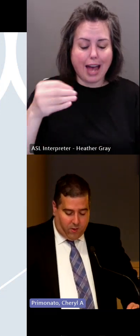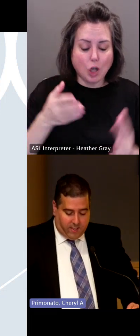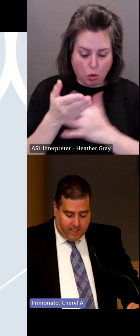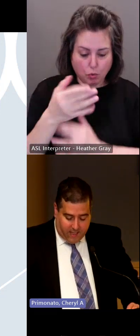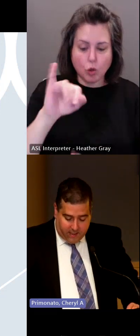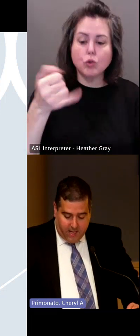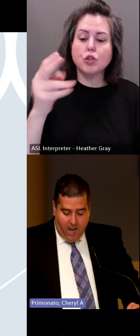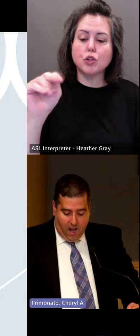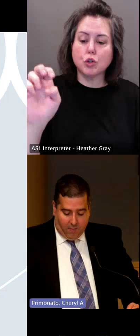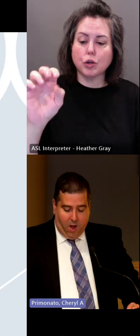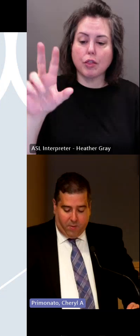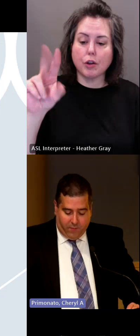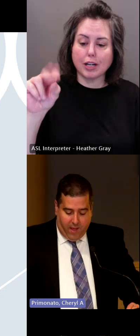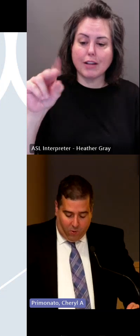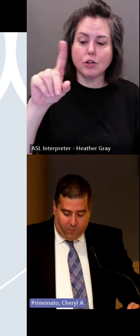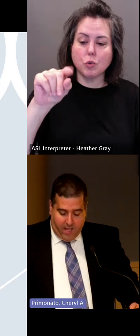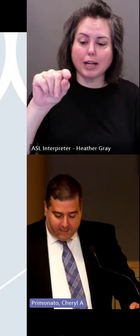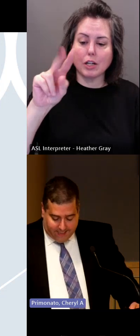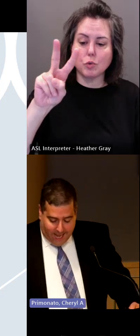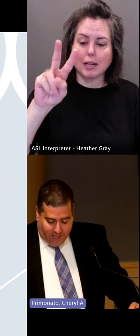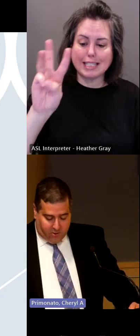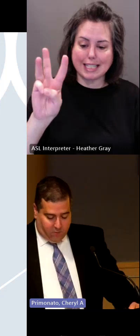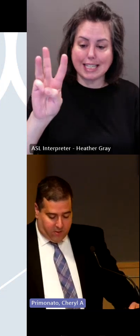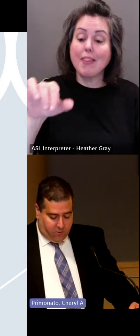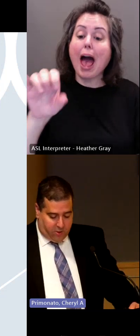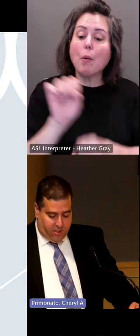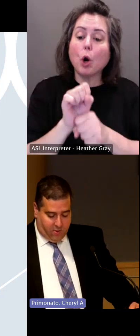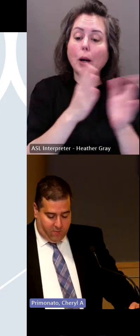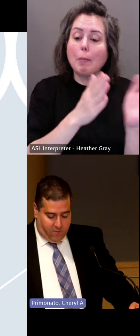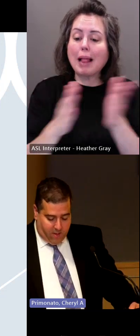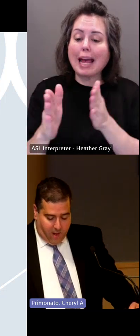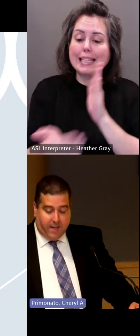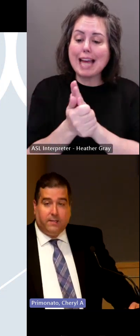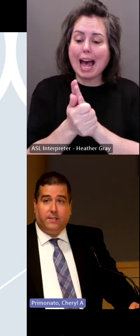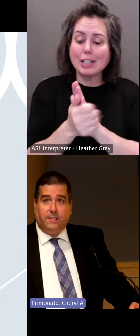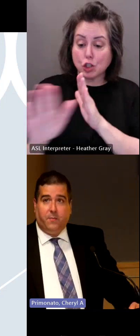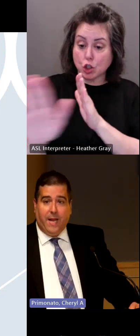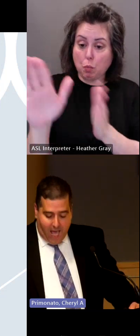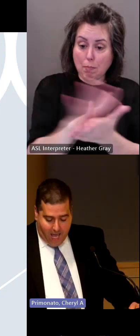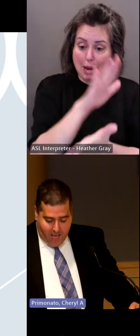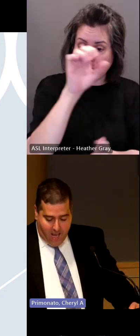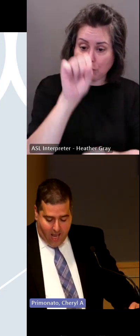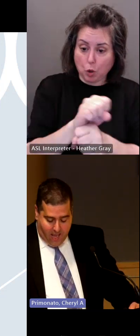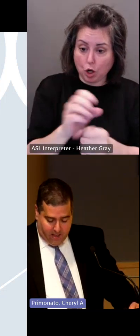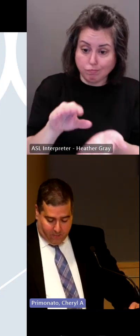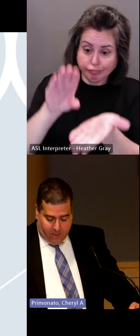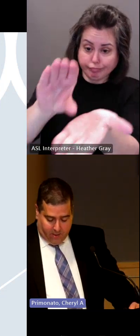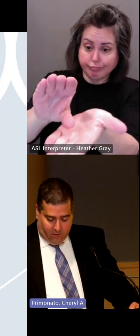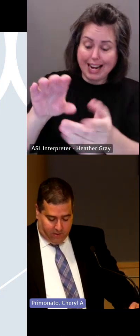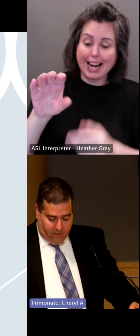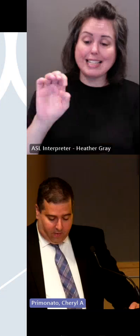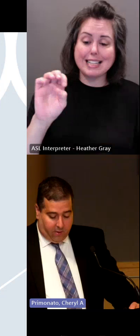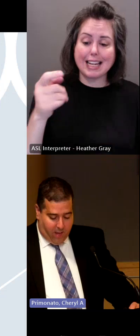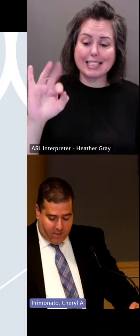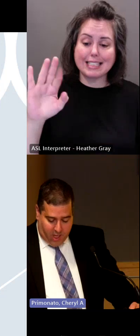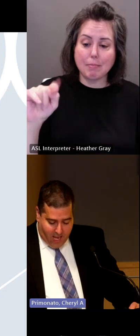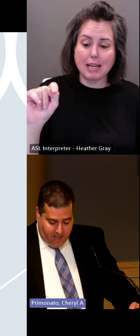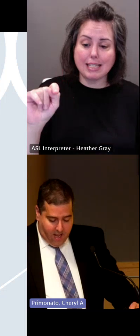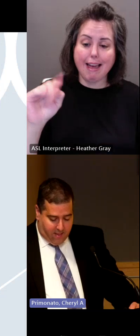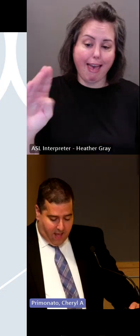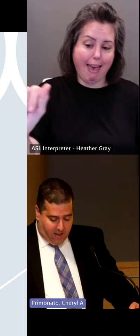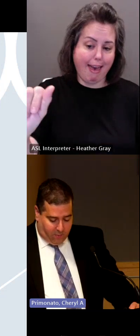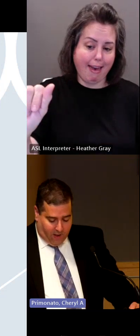30th, 2026. A copy of that work plan is attached to the resolution of your committee meeting packets as Exhibit A. And in particular, if you look at